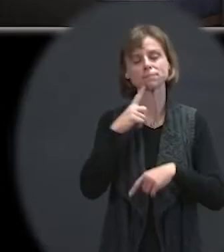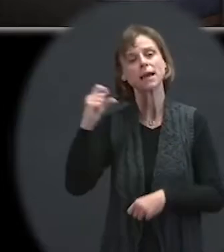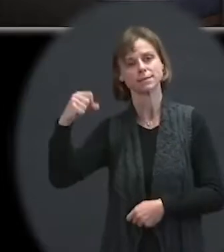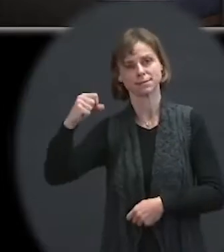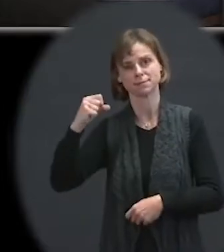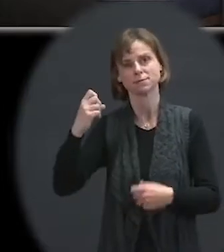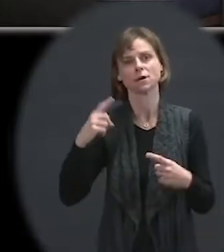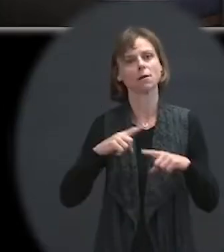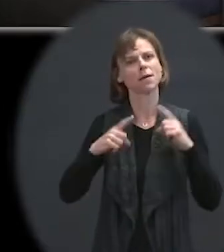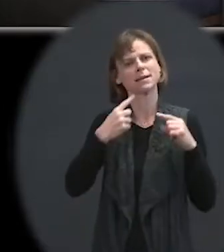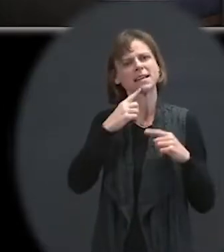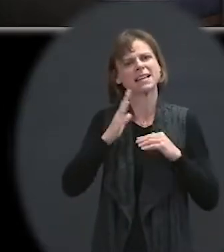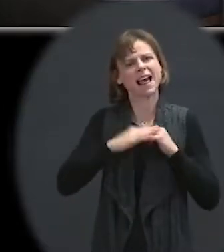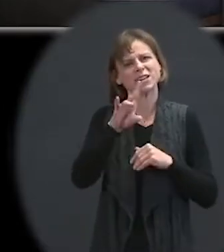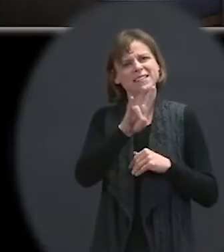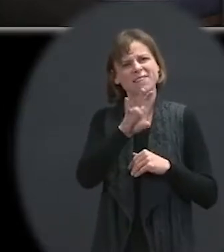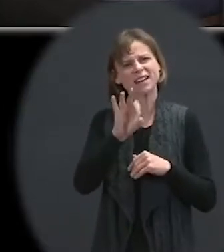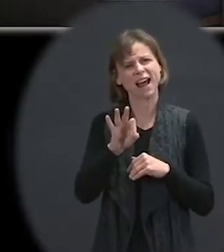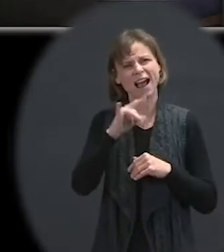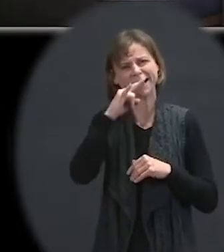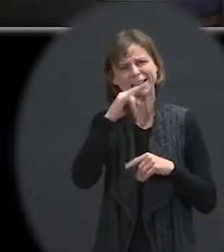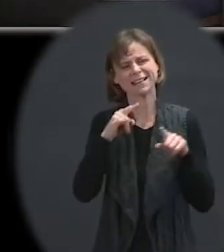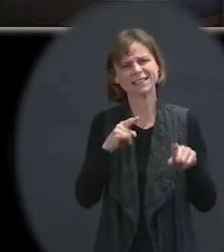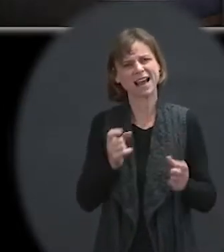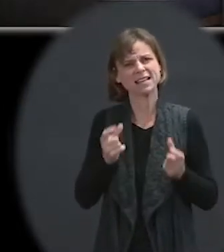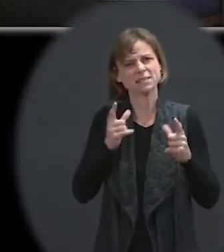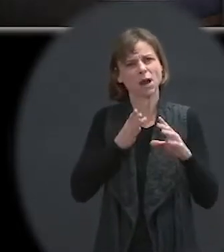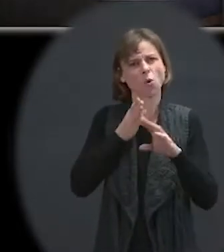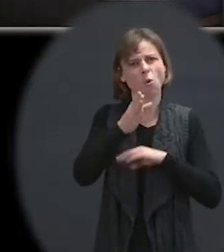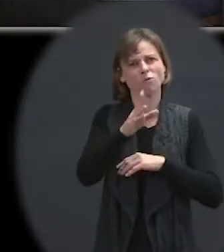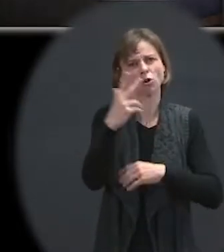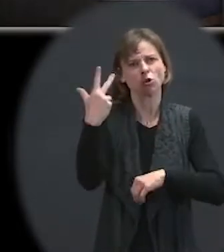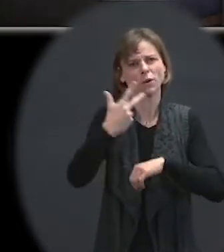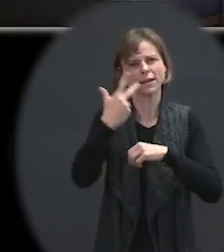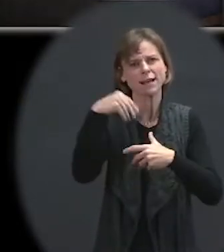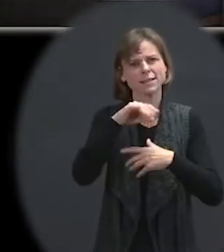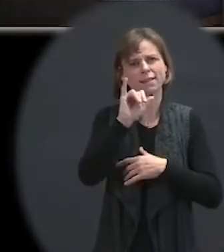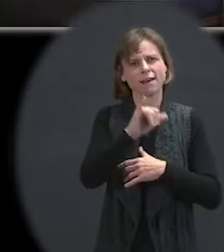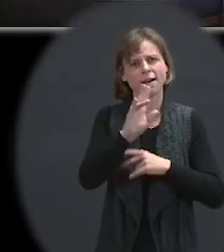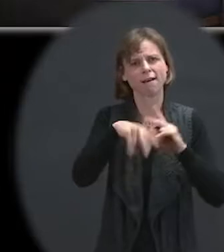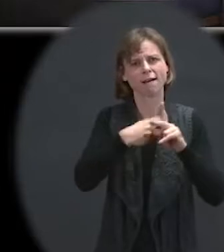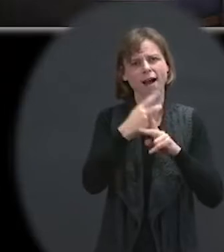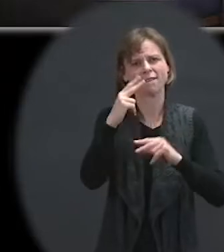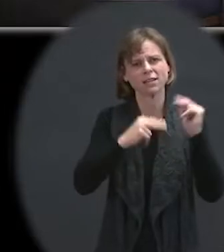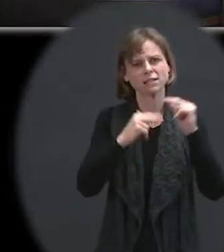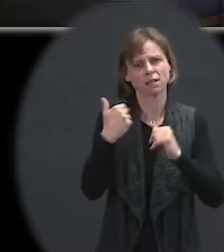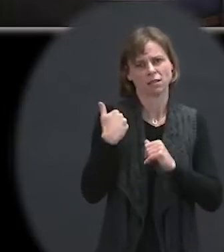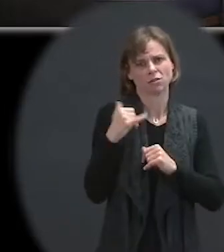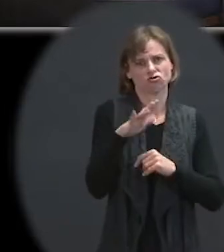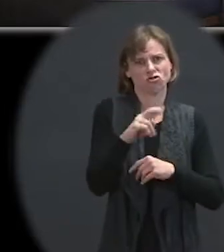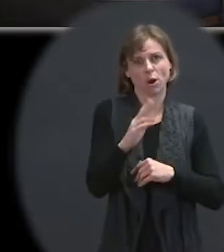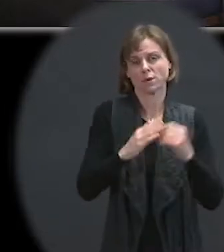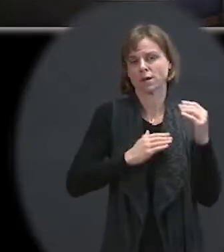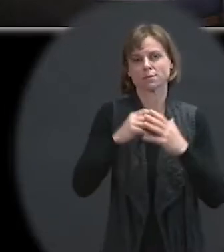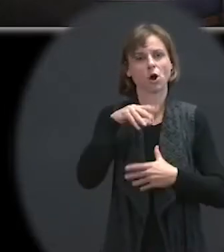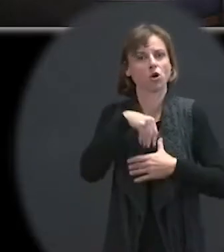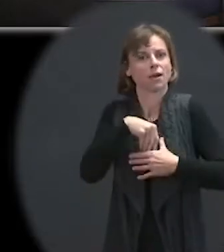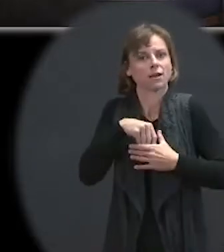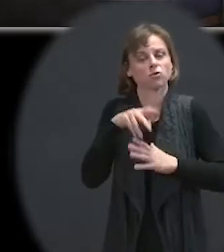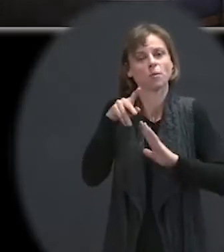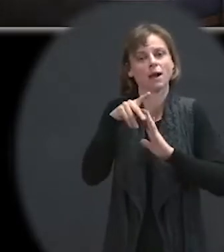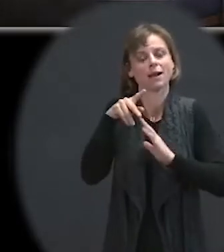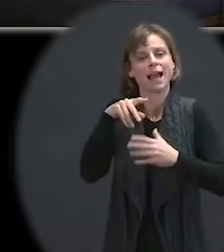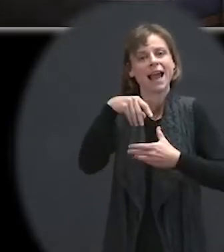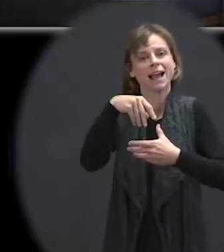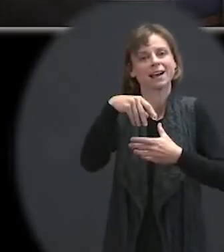that there were at least 179 kids had spent more than 3 days in those kinds of facilities in January, despite internal policy dictating that